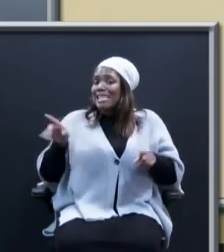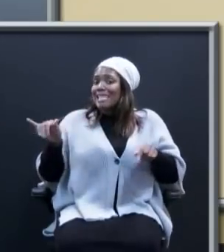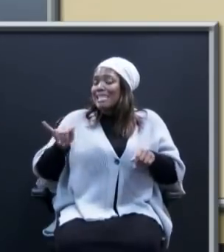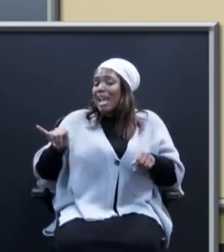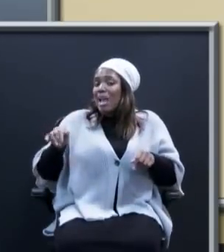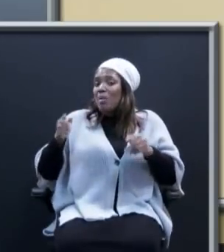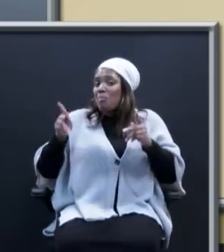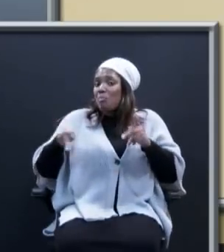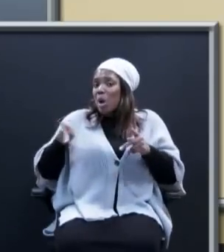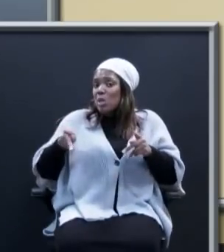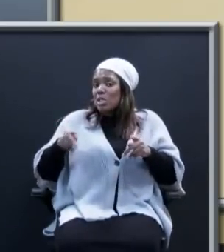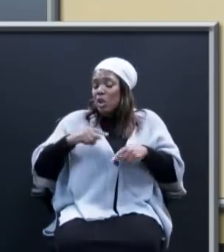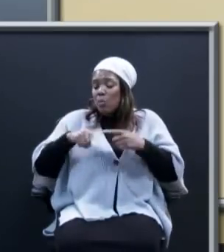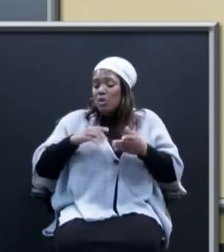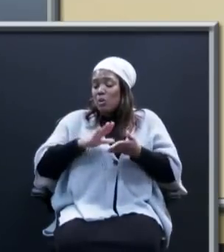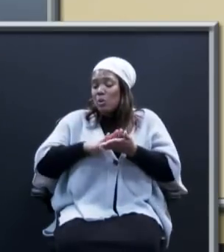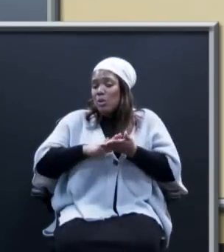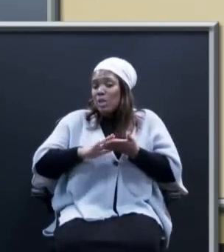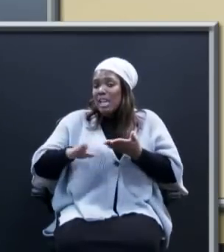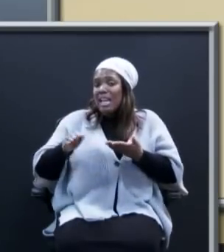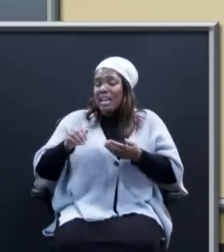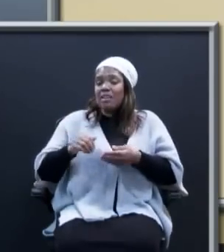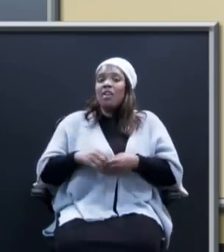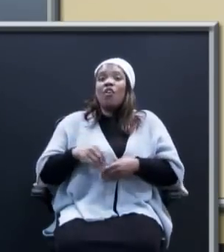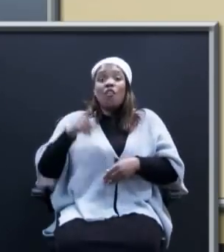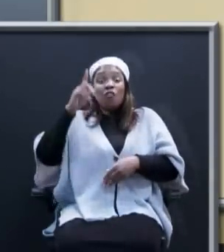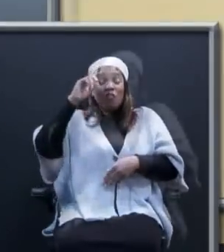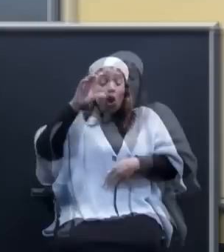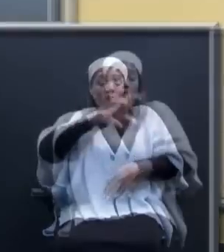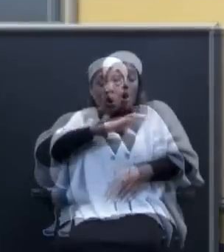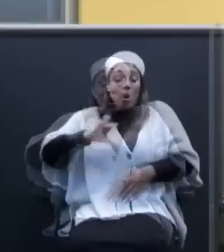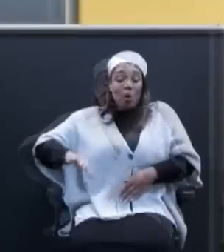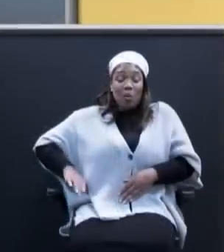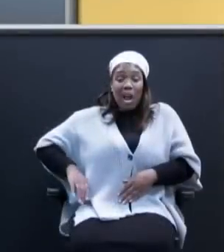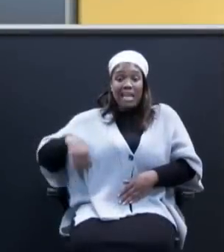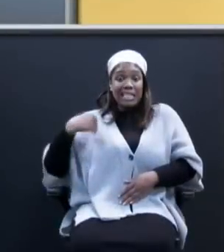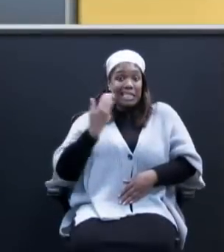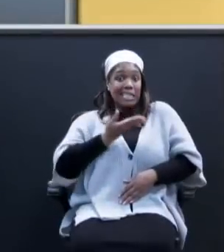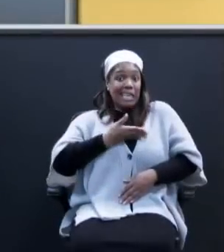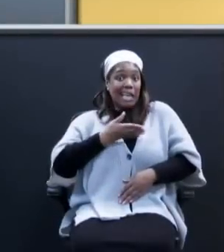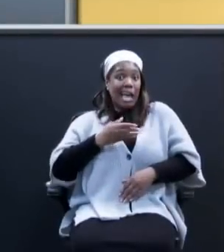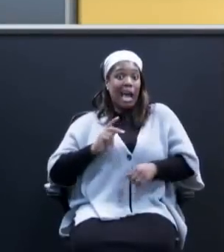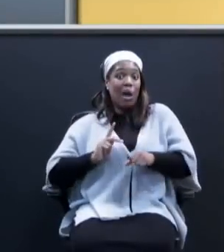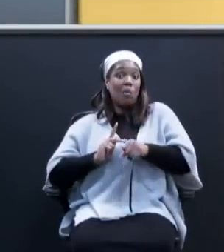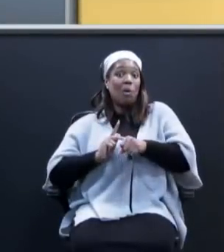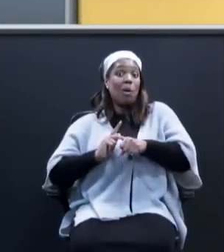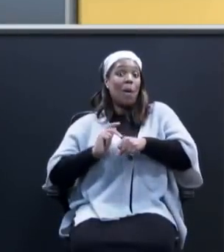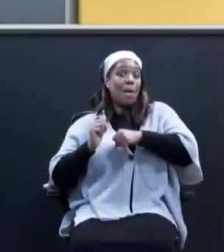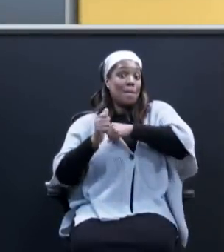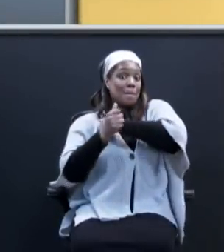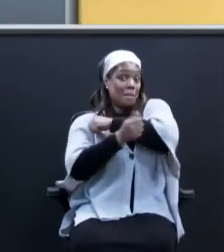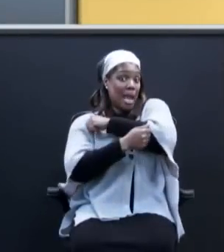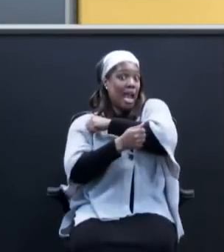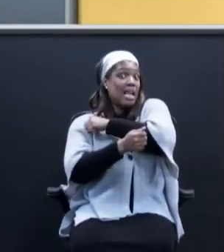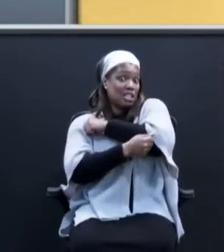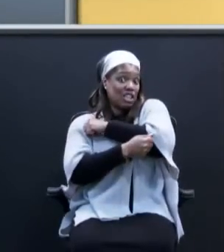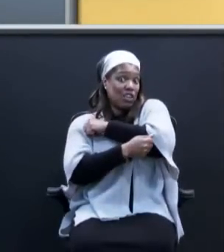Christ our Passover is sacrificed for us. Oh, so now we know who that lamb represents, mm-hmm, don't we?